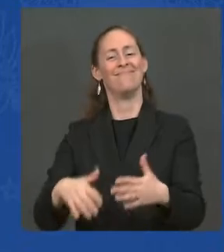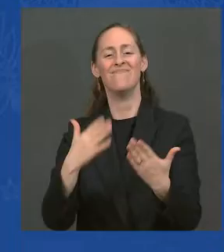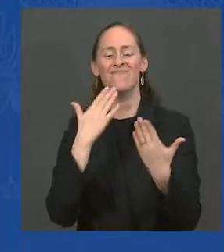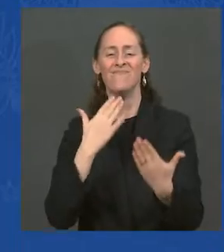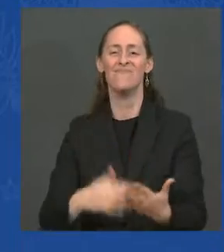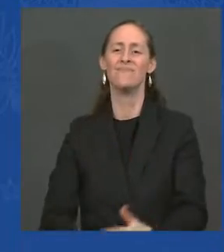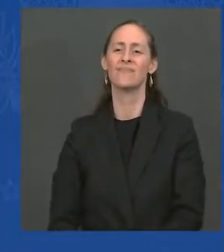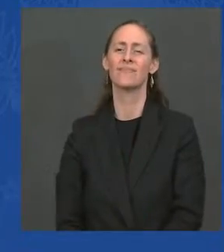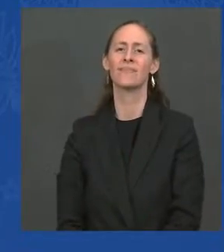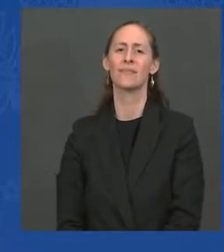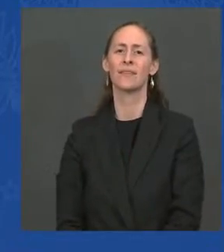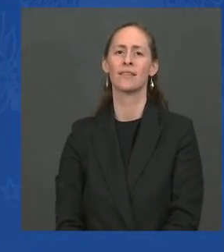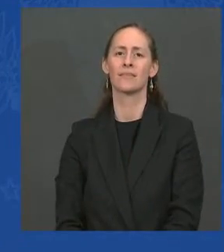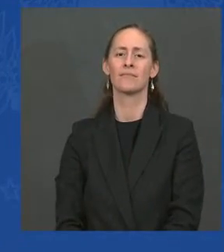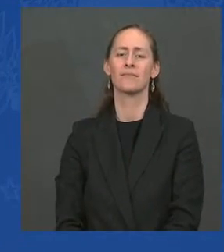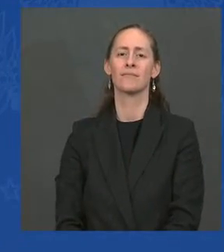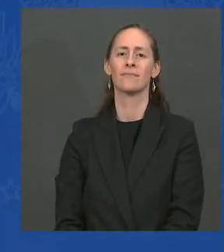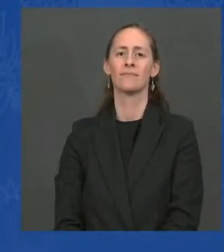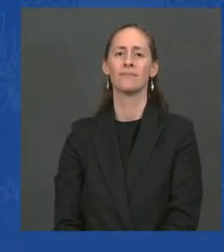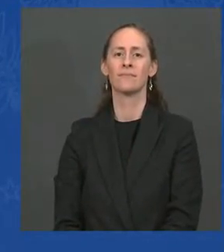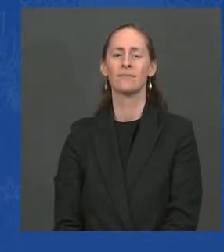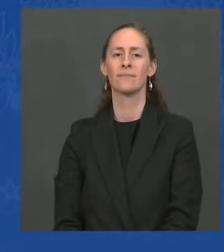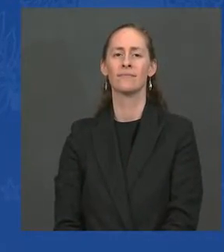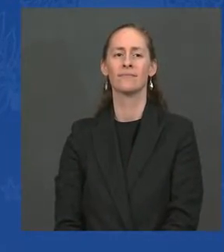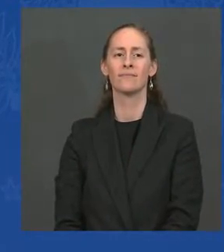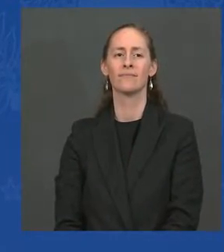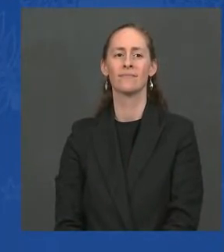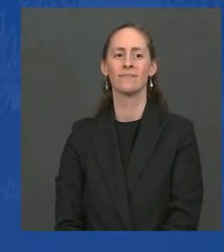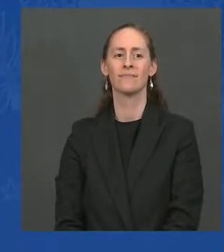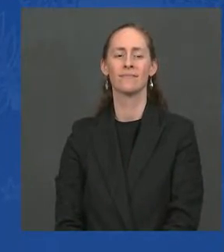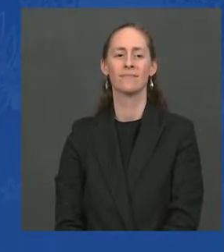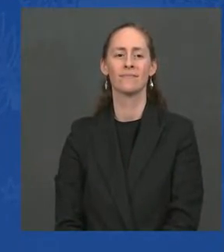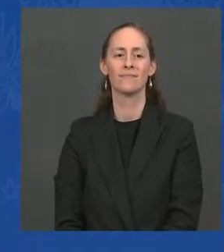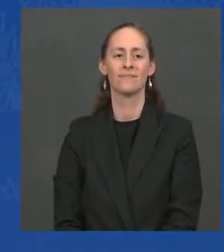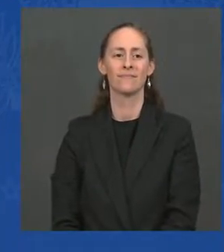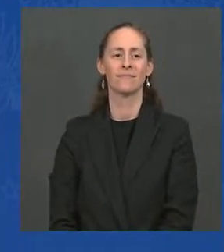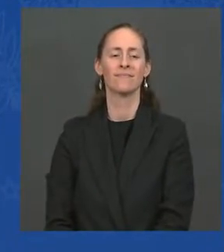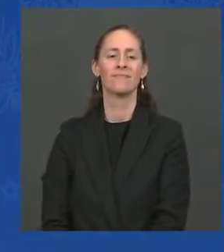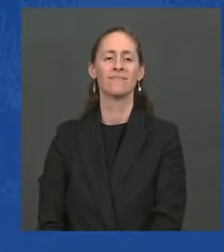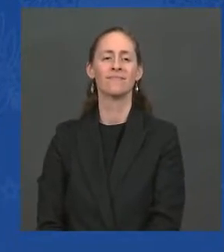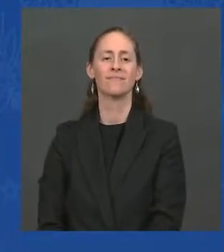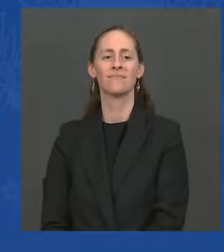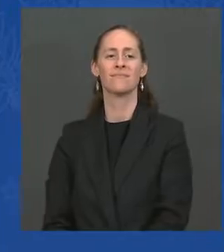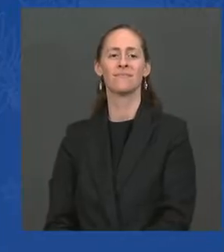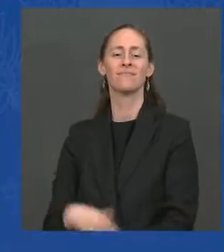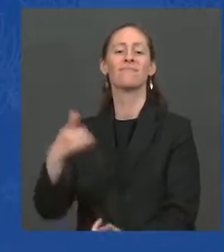You need to open it up. Please welcome Senate Majority Leader Chuck Schumer.